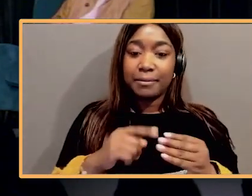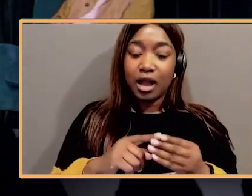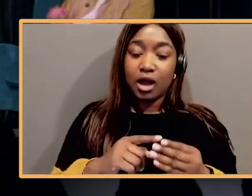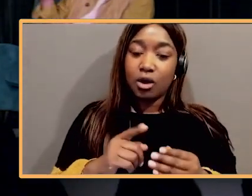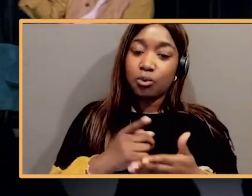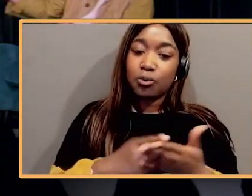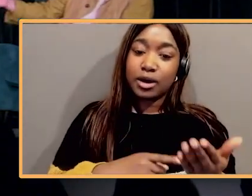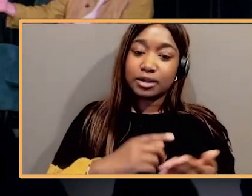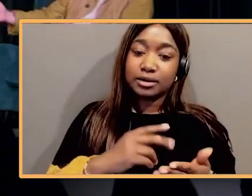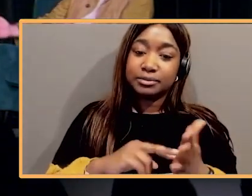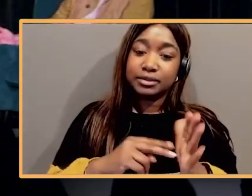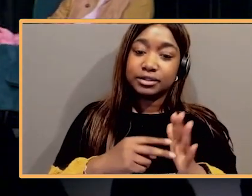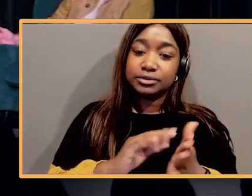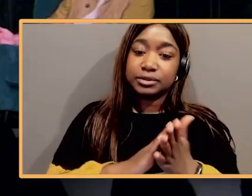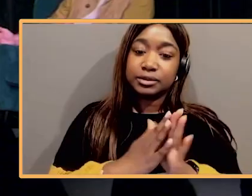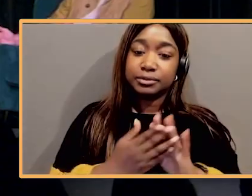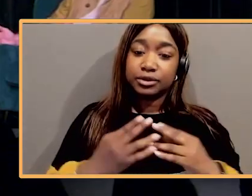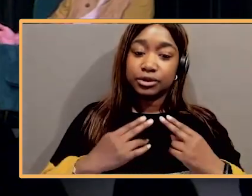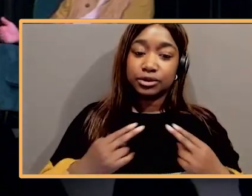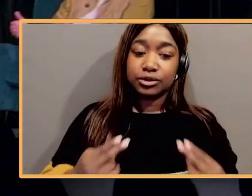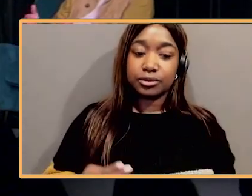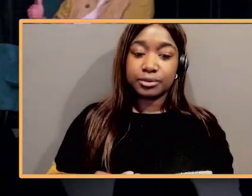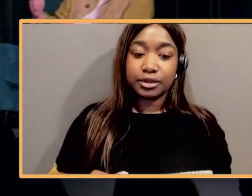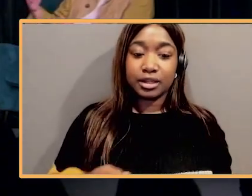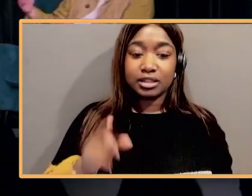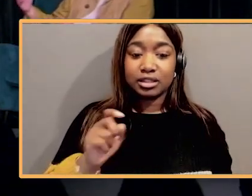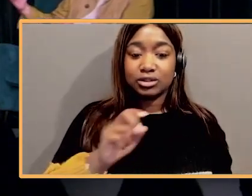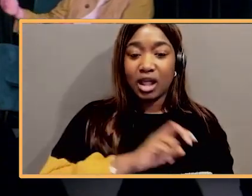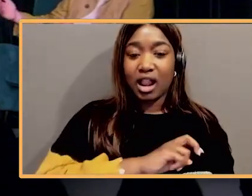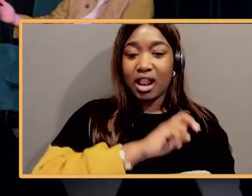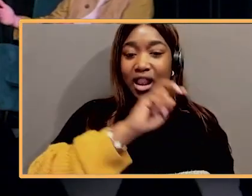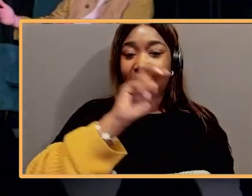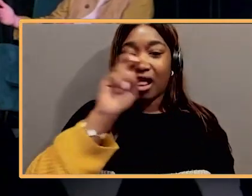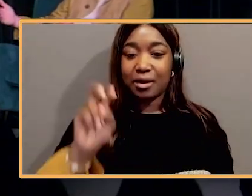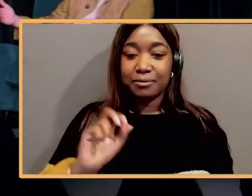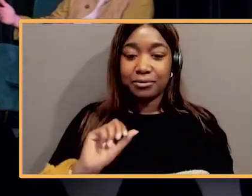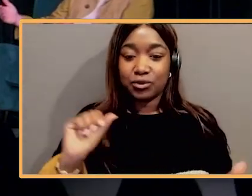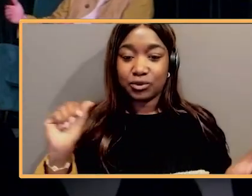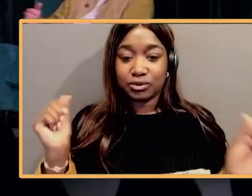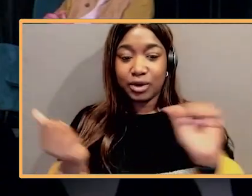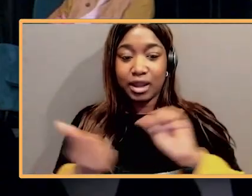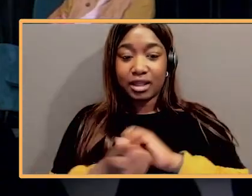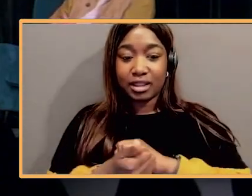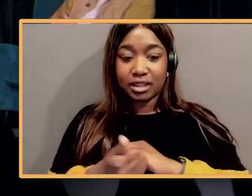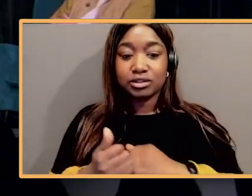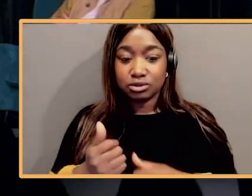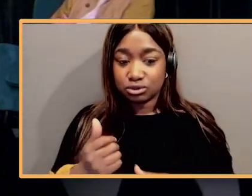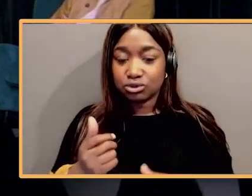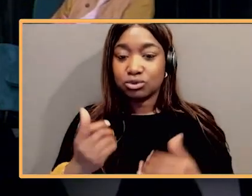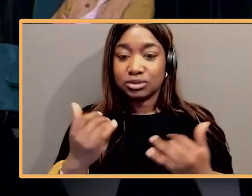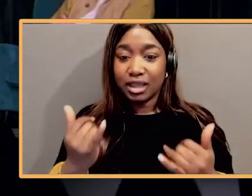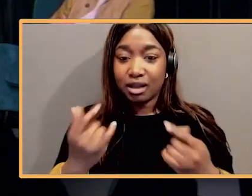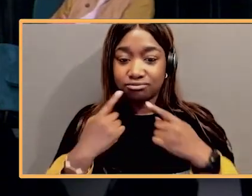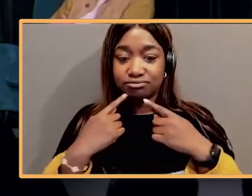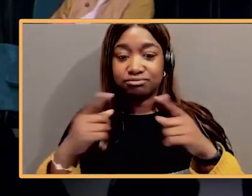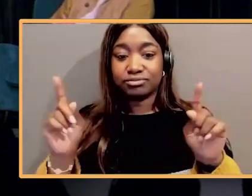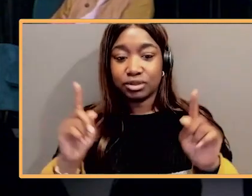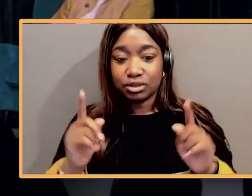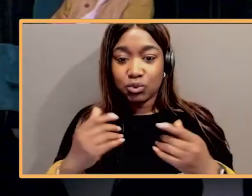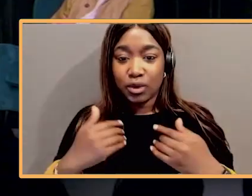radically to get us to the other side, right. where we have a future as a civilization. And so to me, I think,